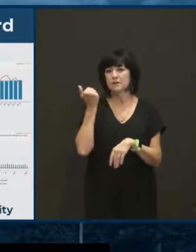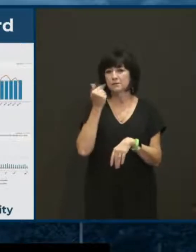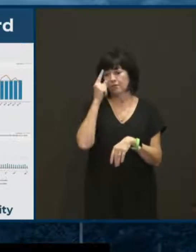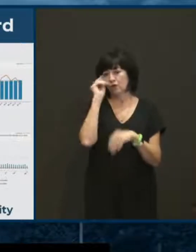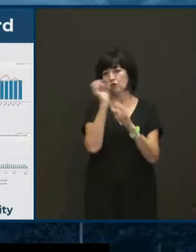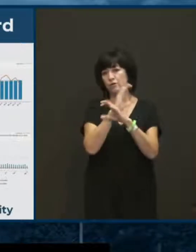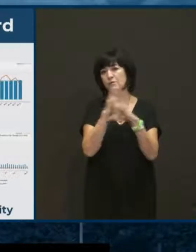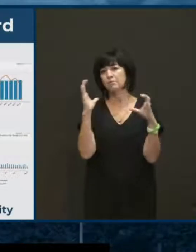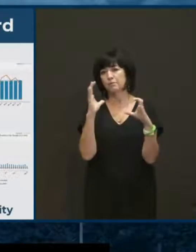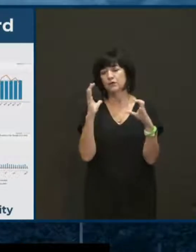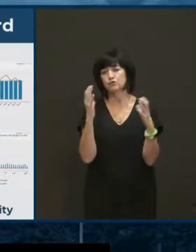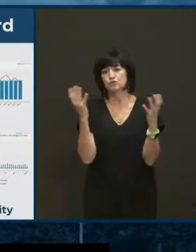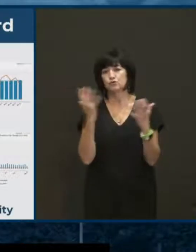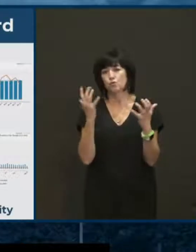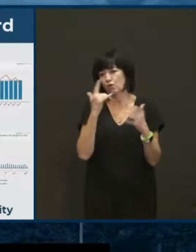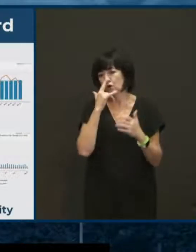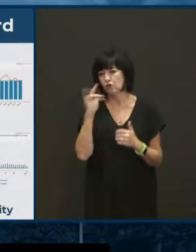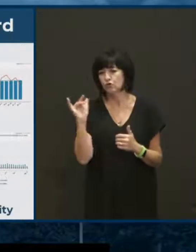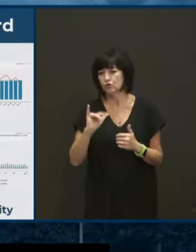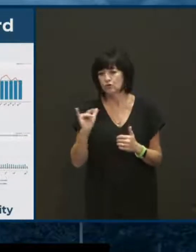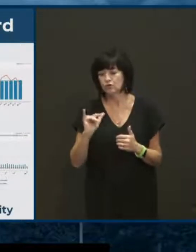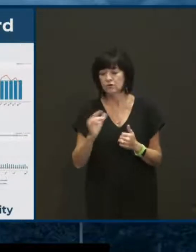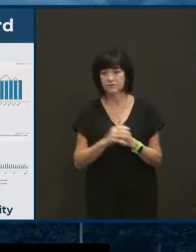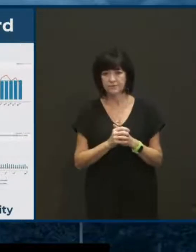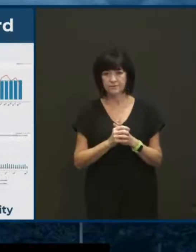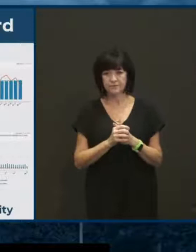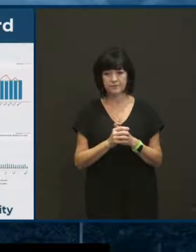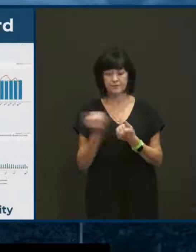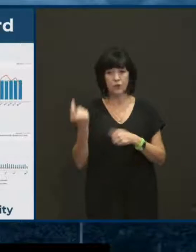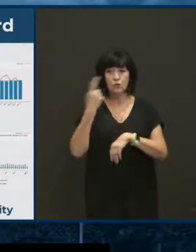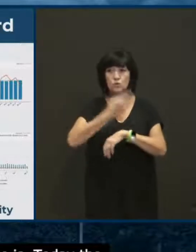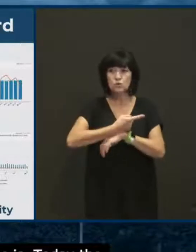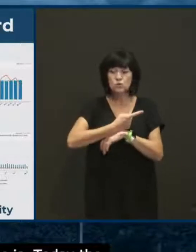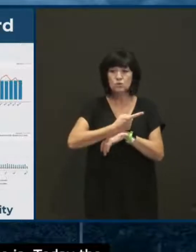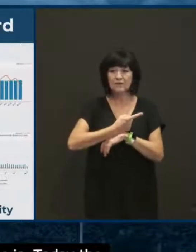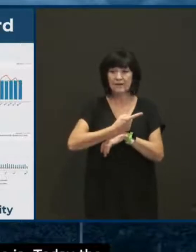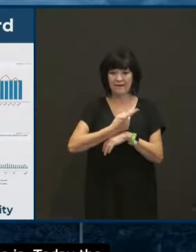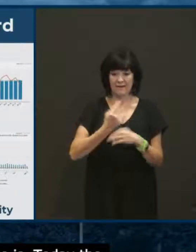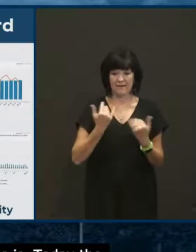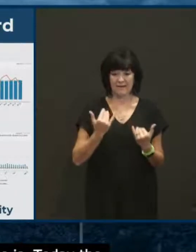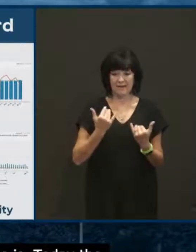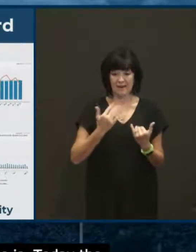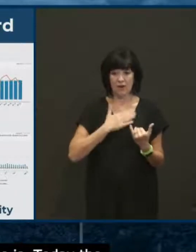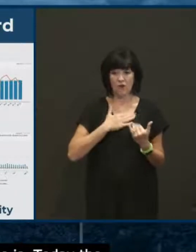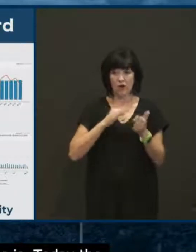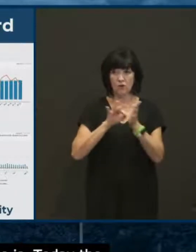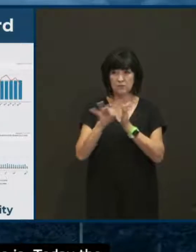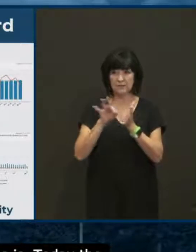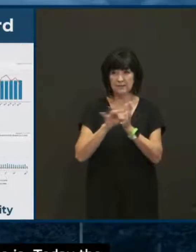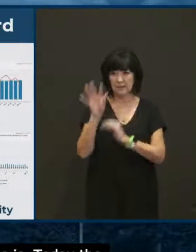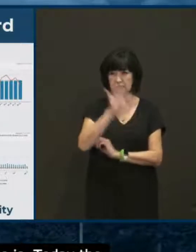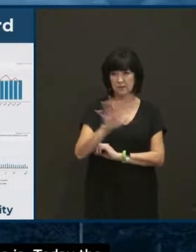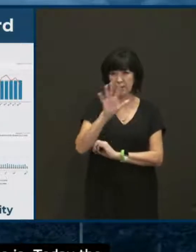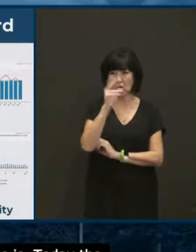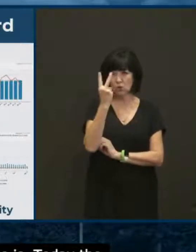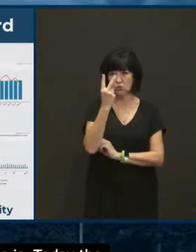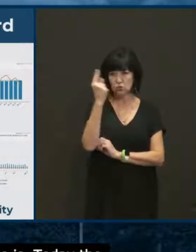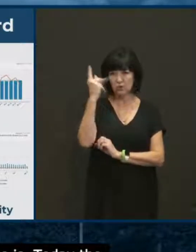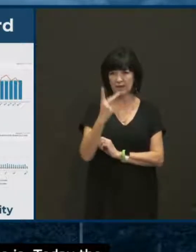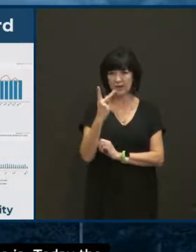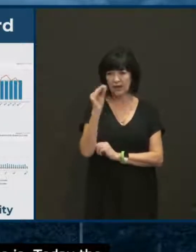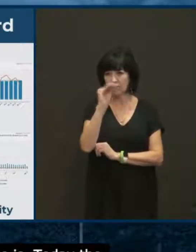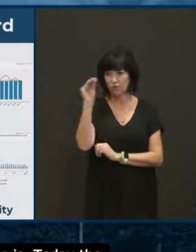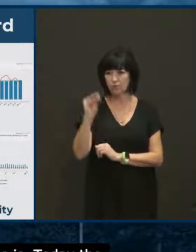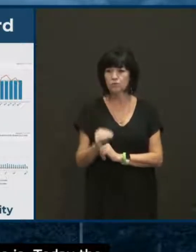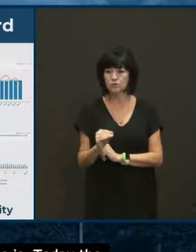is. Today, I think the moving average for percentage of test is about 2.5%, and